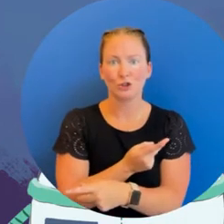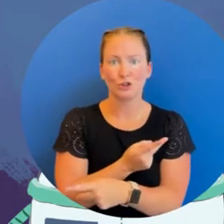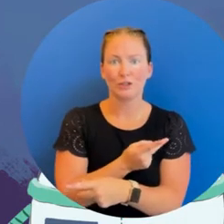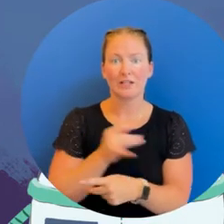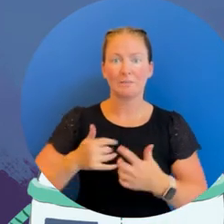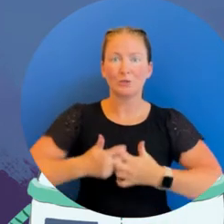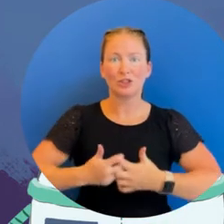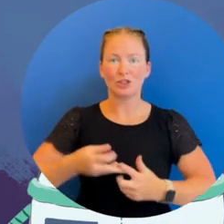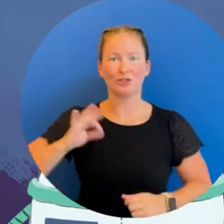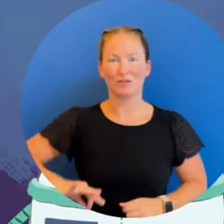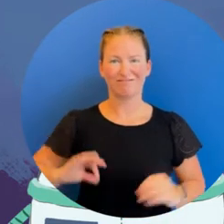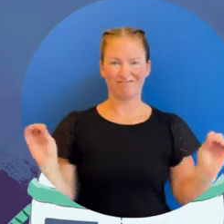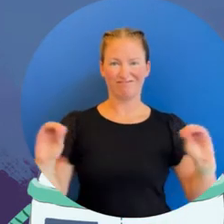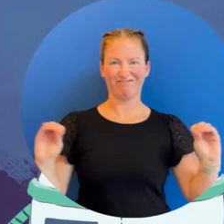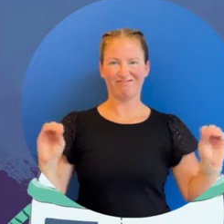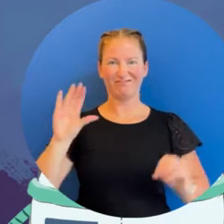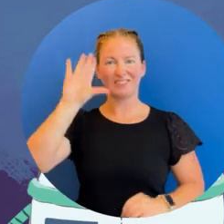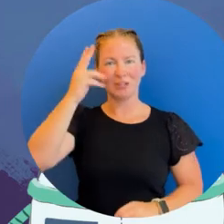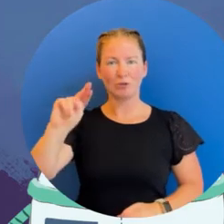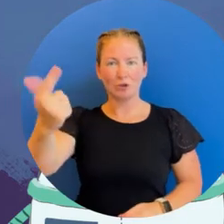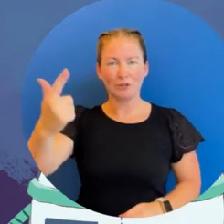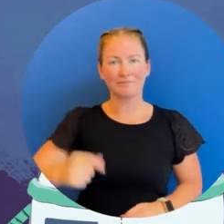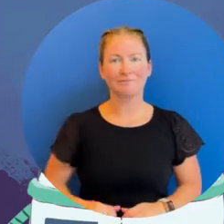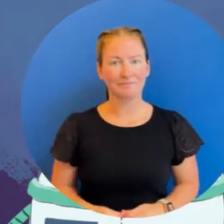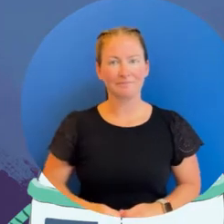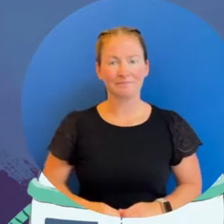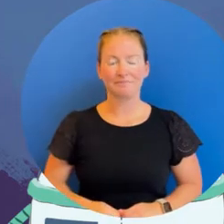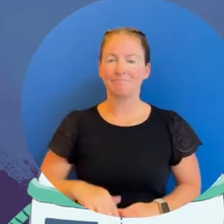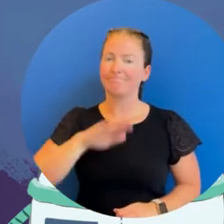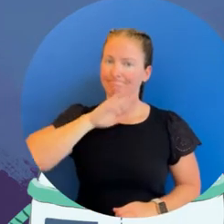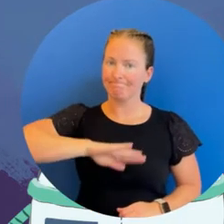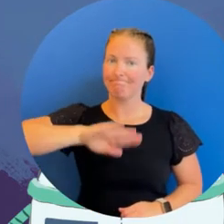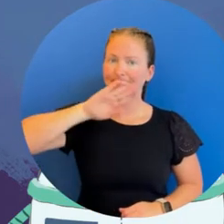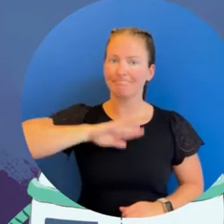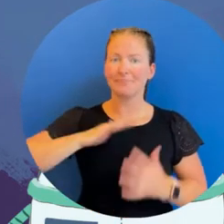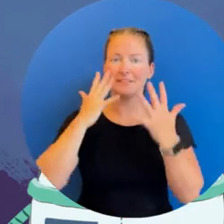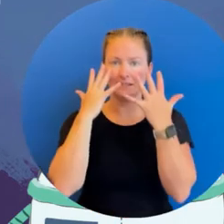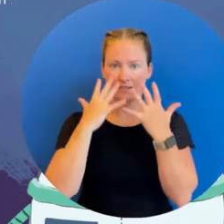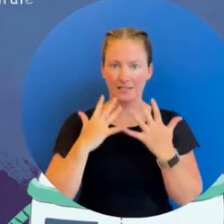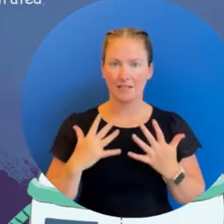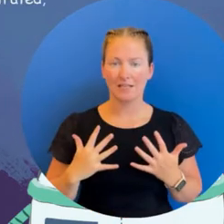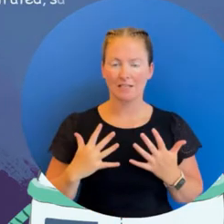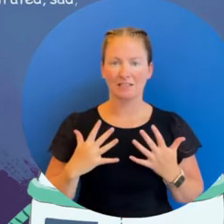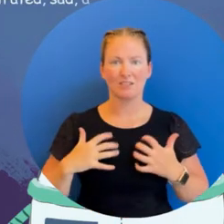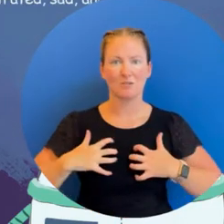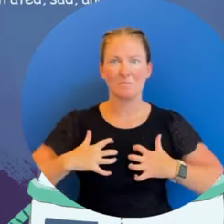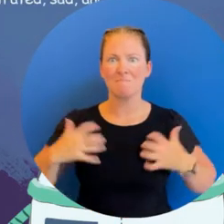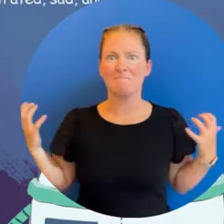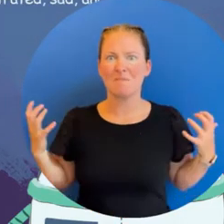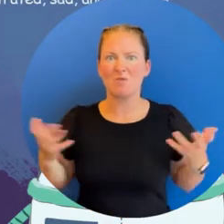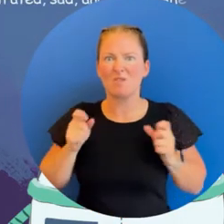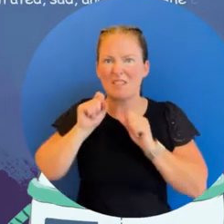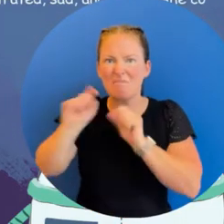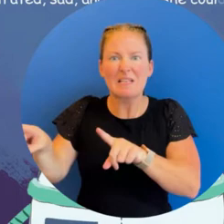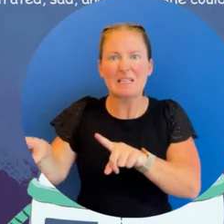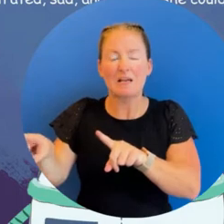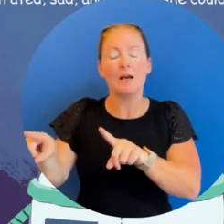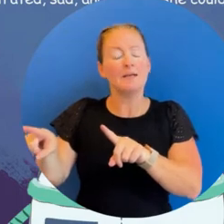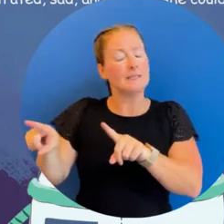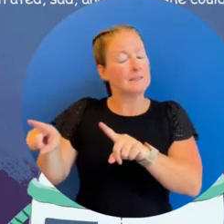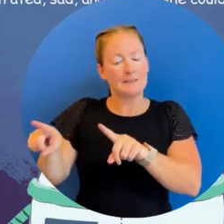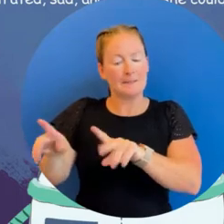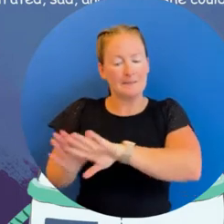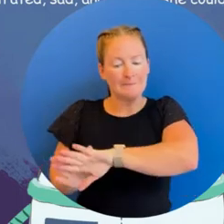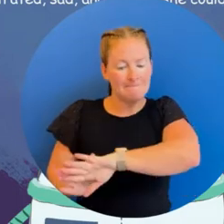worse. This machine wasn't useful. It seemed like a curse. She was frustrated, sad, and so mad she could